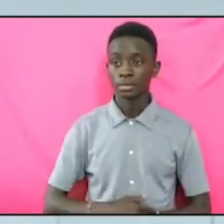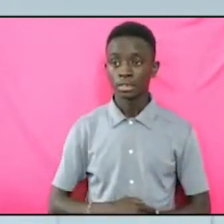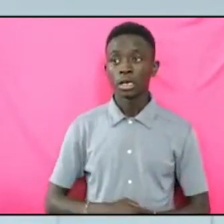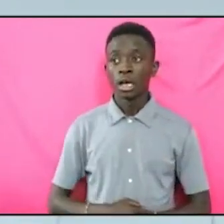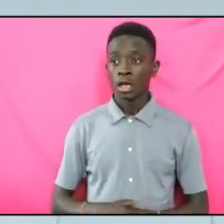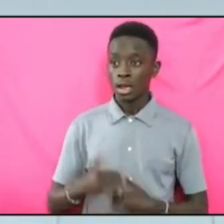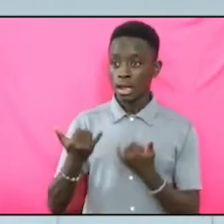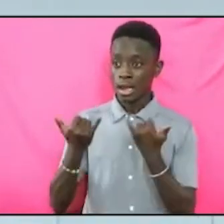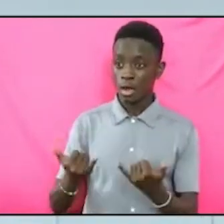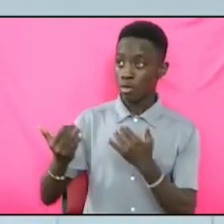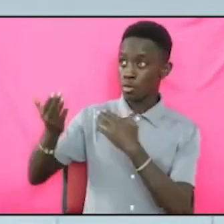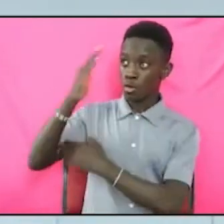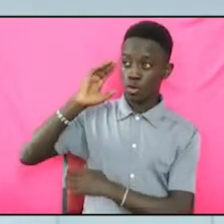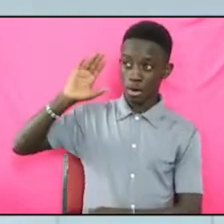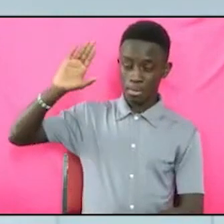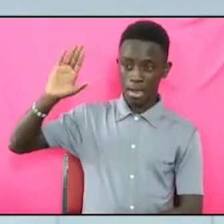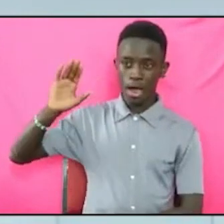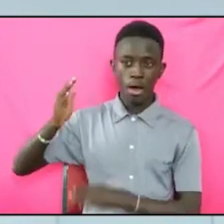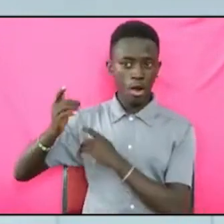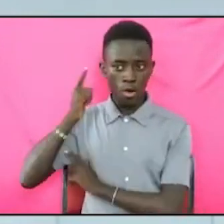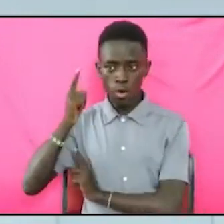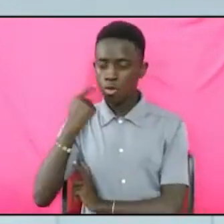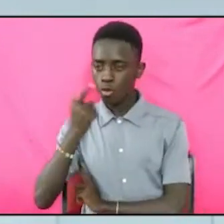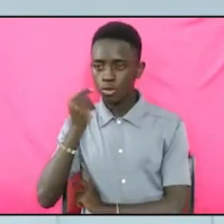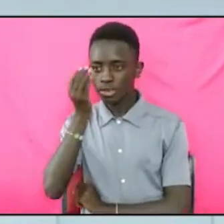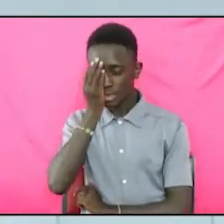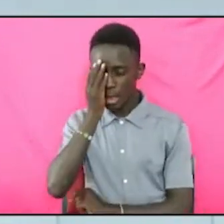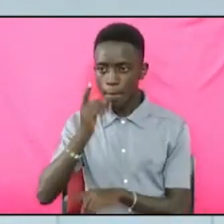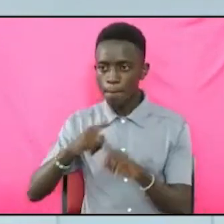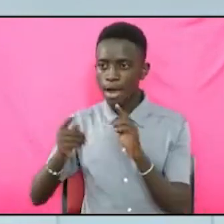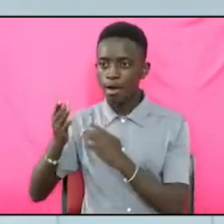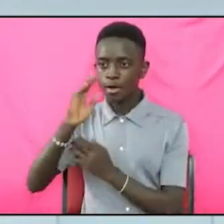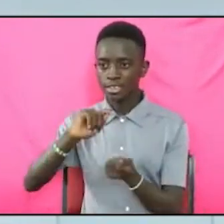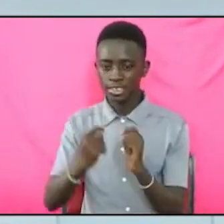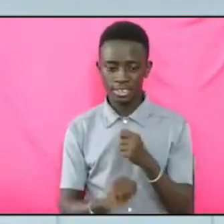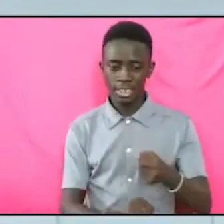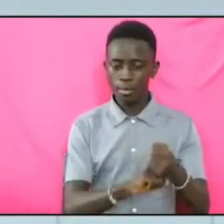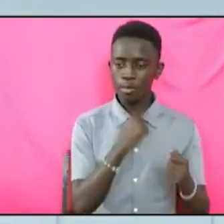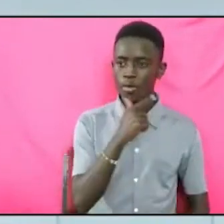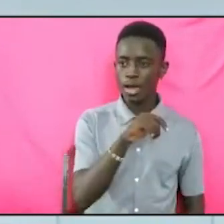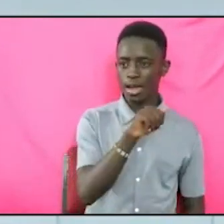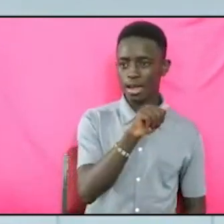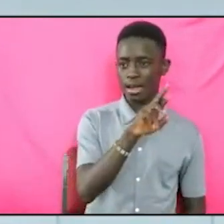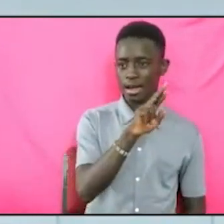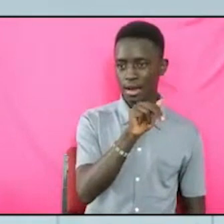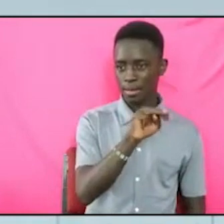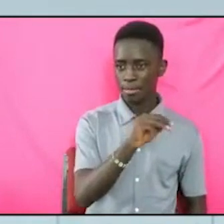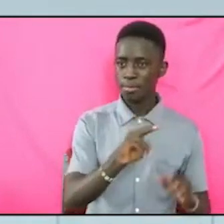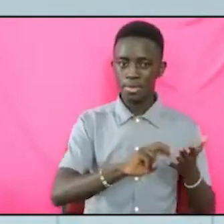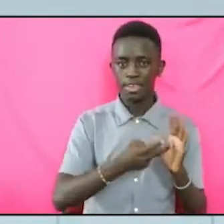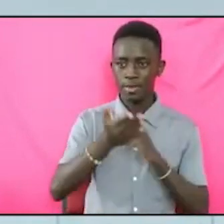been supporting the military victory of Aram. That is quite shocking. That's quite